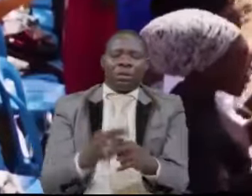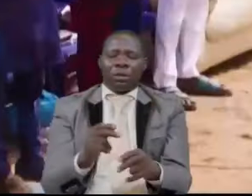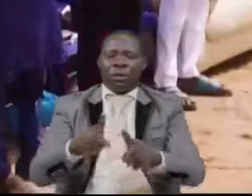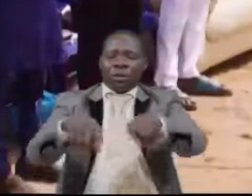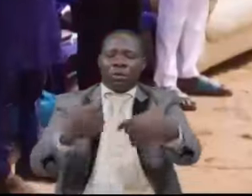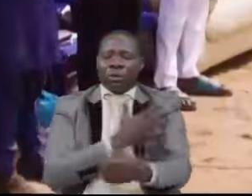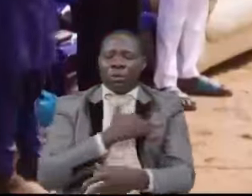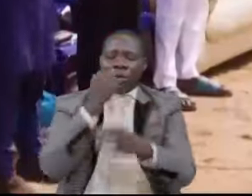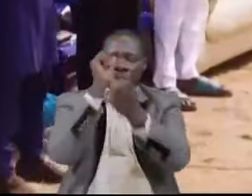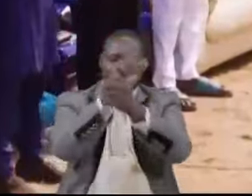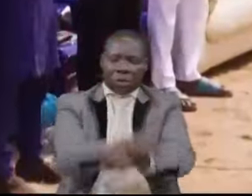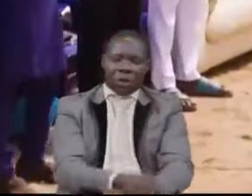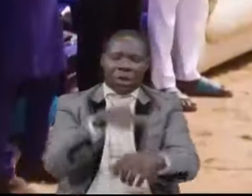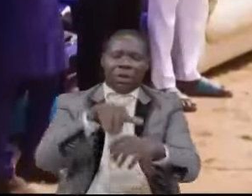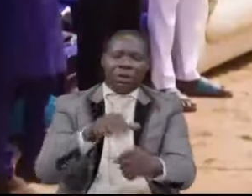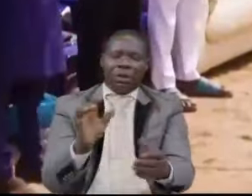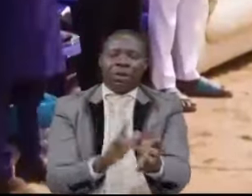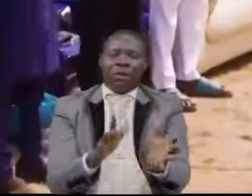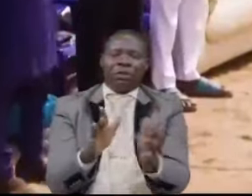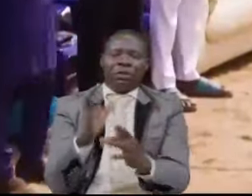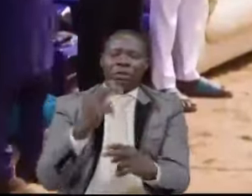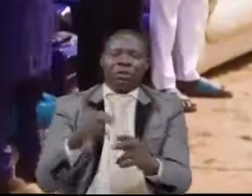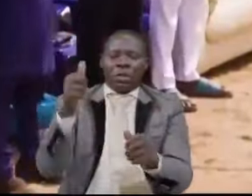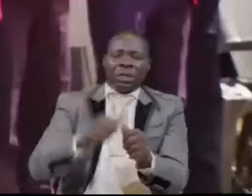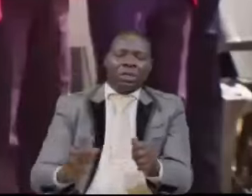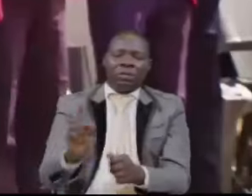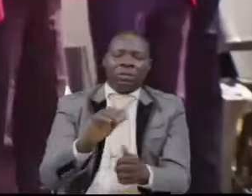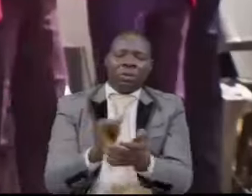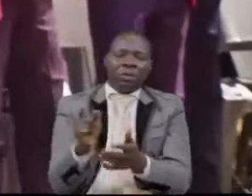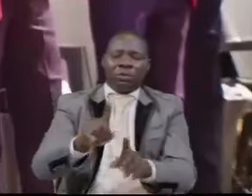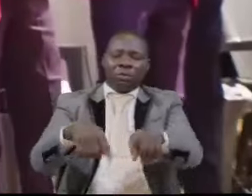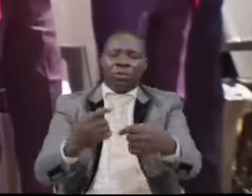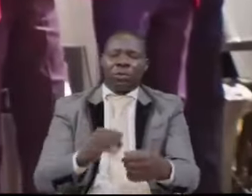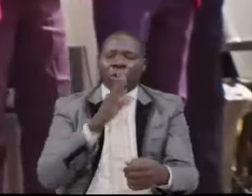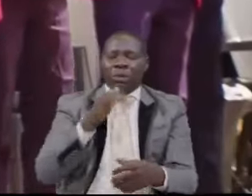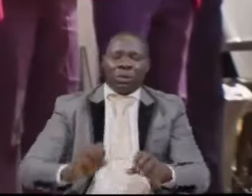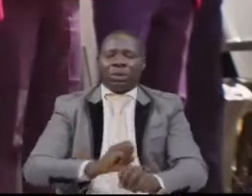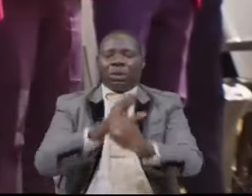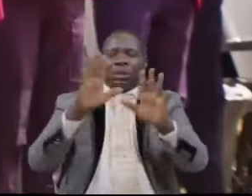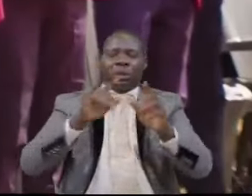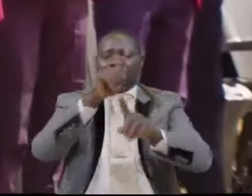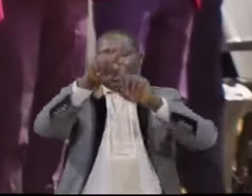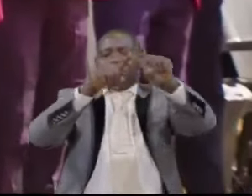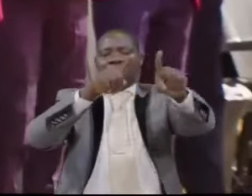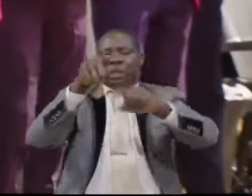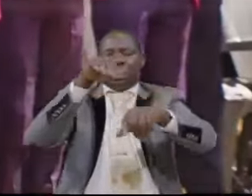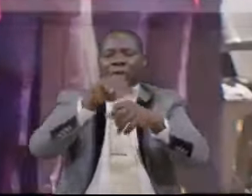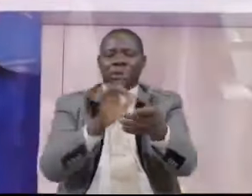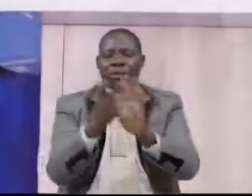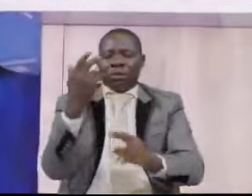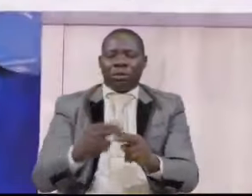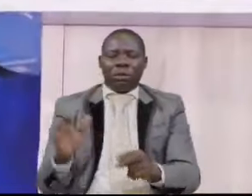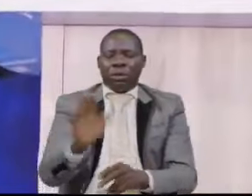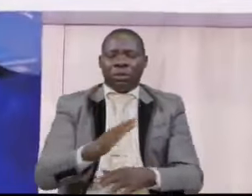Everywhere you go, be a shining star. your life, your influence will turn